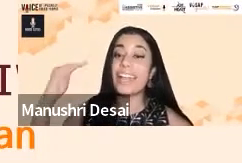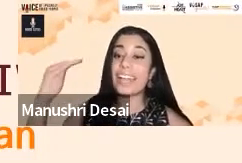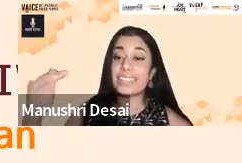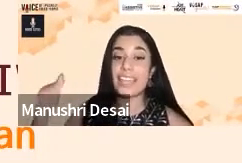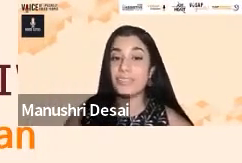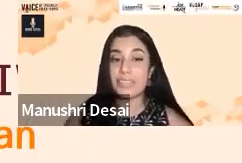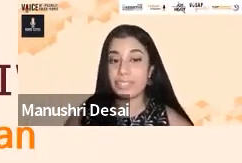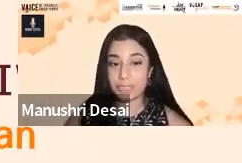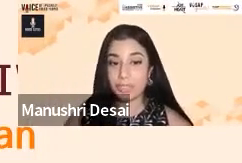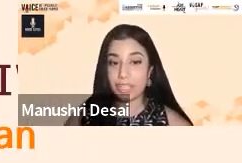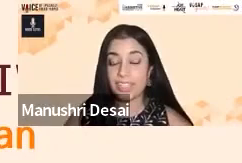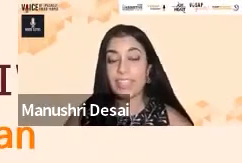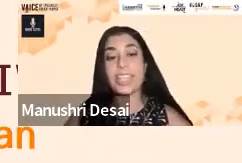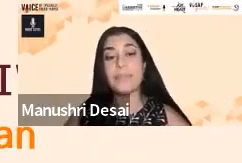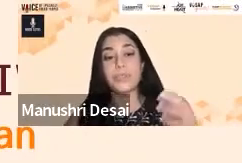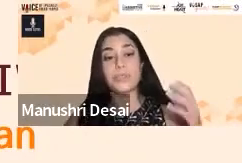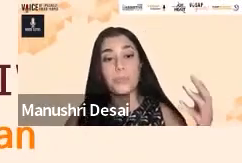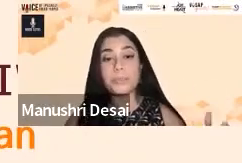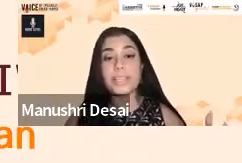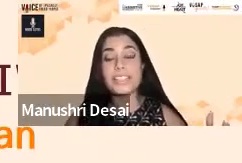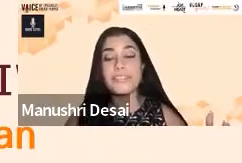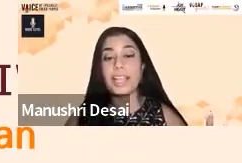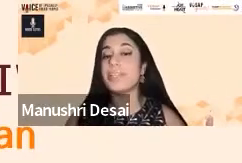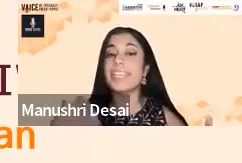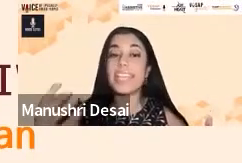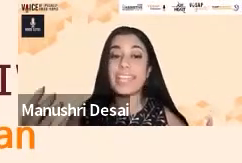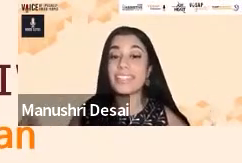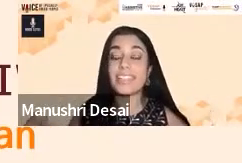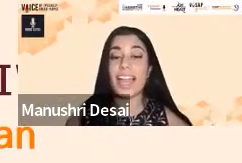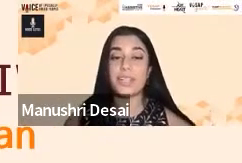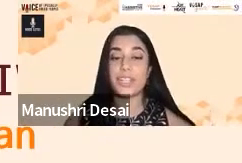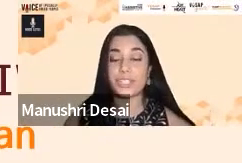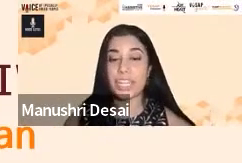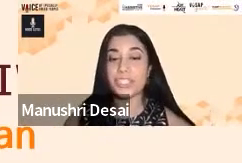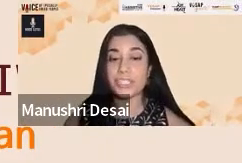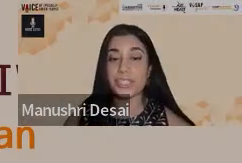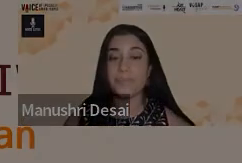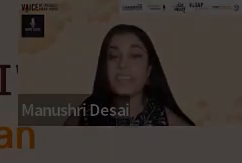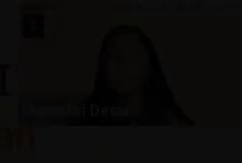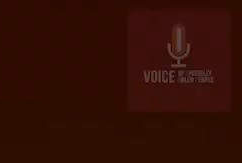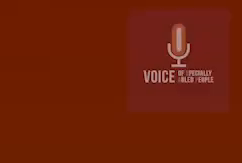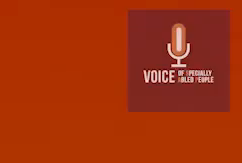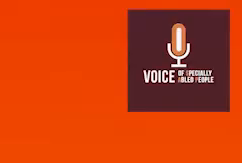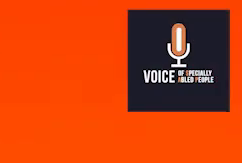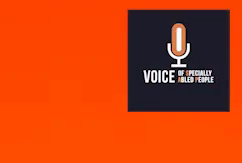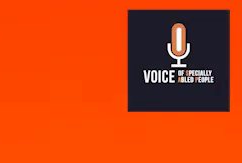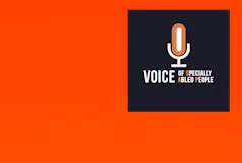achieve that next level of inclusion in both the workplace environment and in higher education.